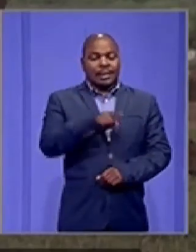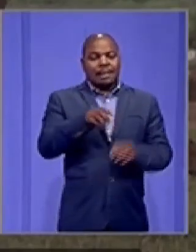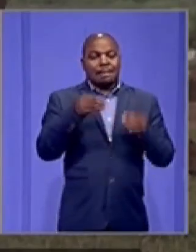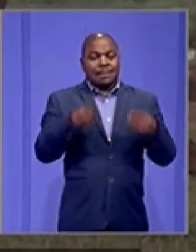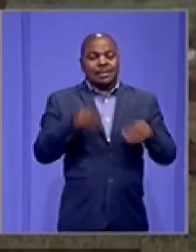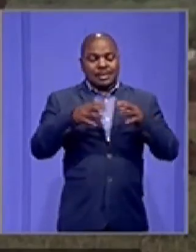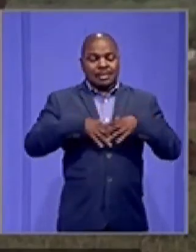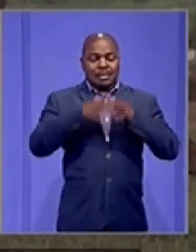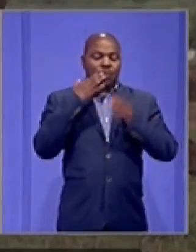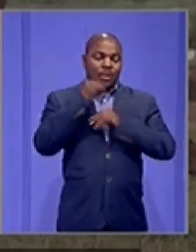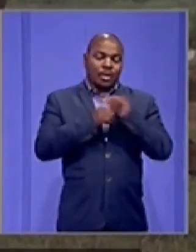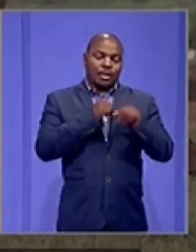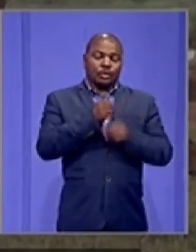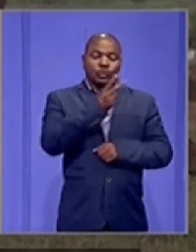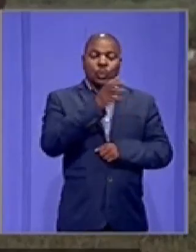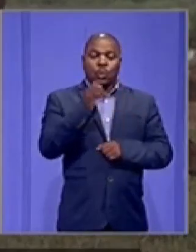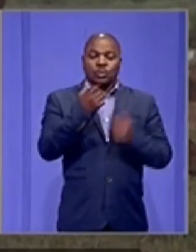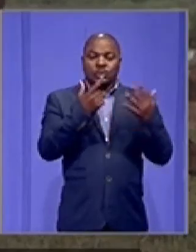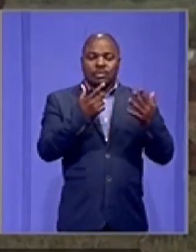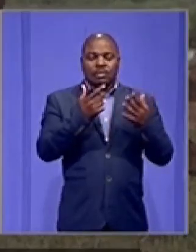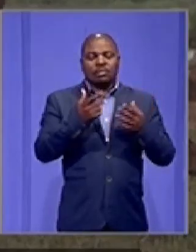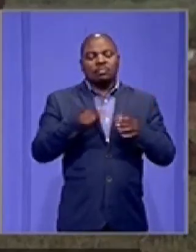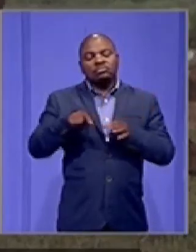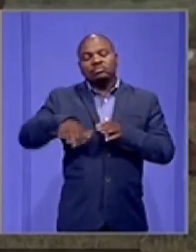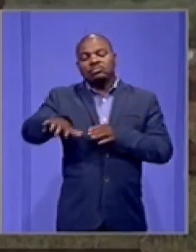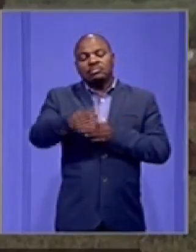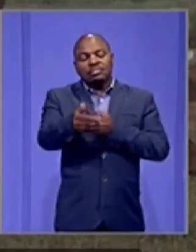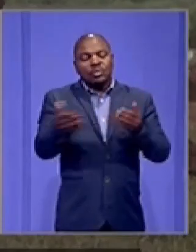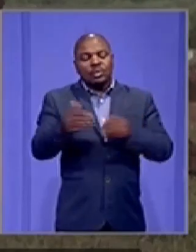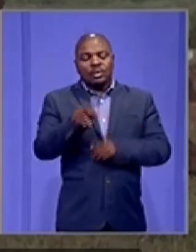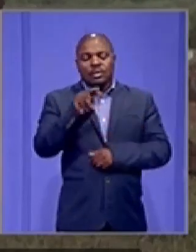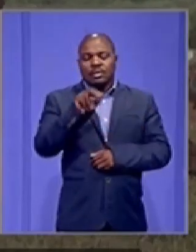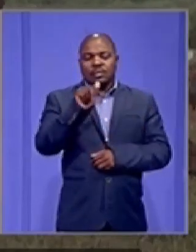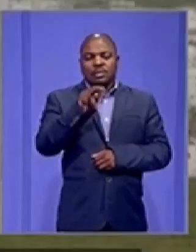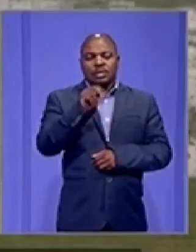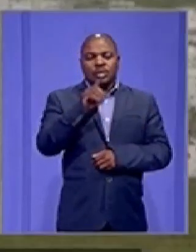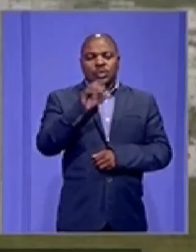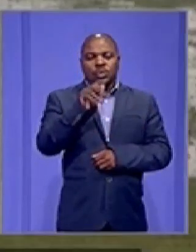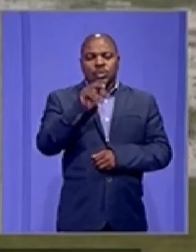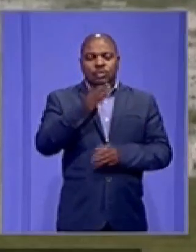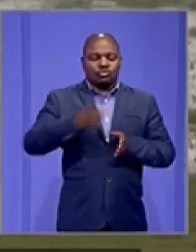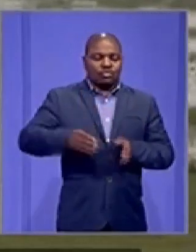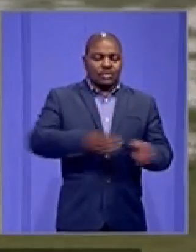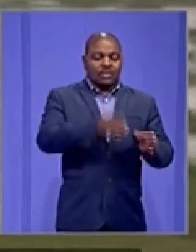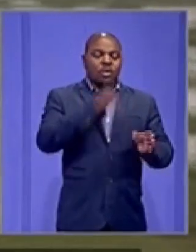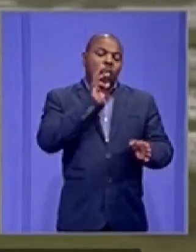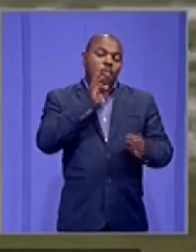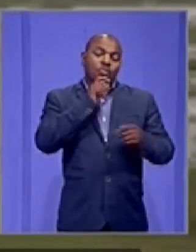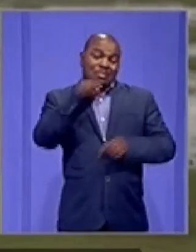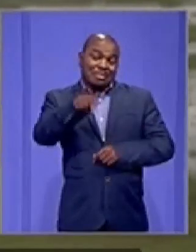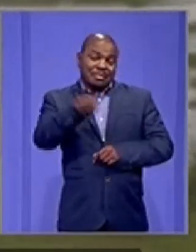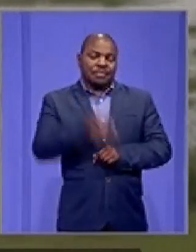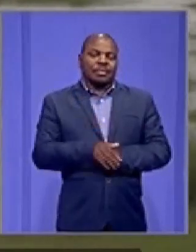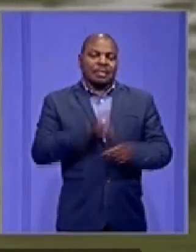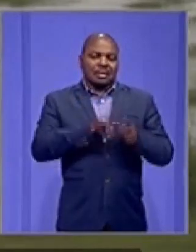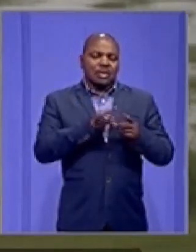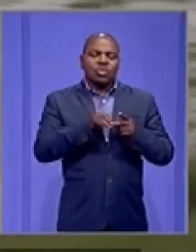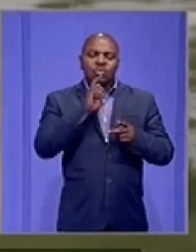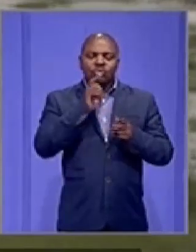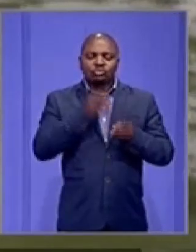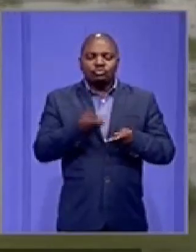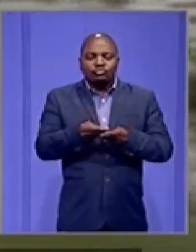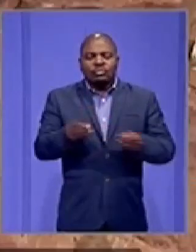ka 2007 yona e ipatile kgauswi le mariba a noka ya Nandoni mo go šomišago metsi ao. Ditena tše di dirilwe ka santa ya